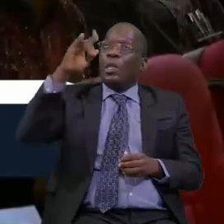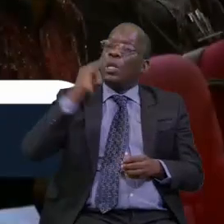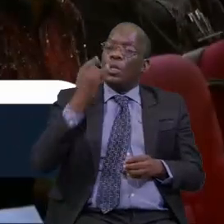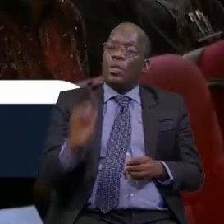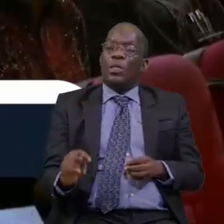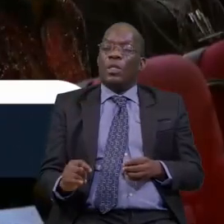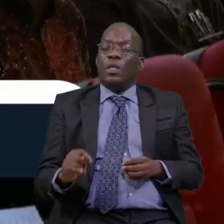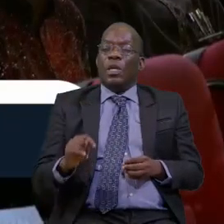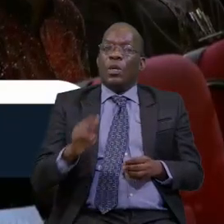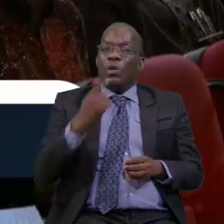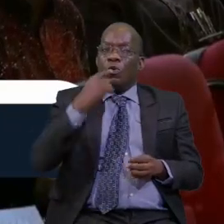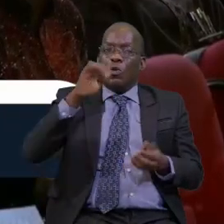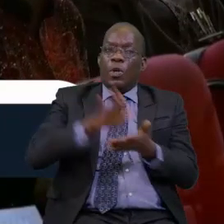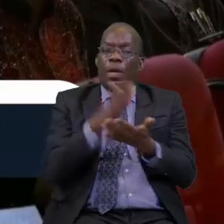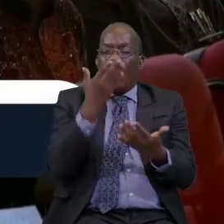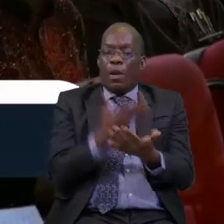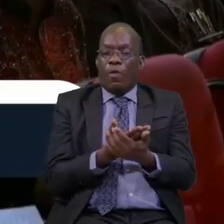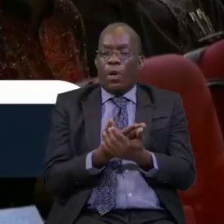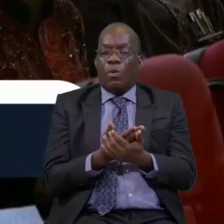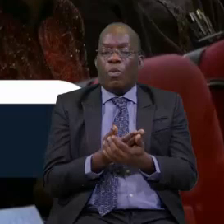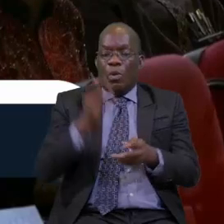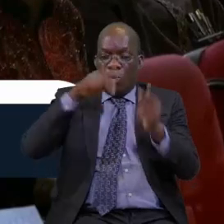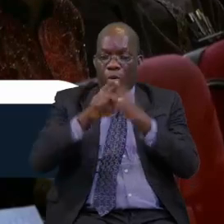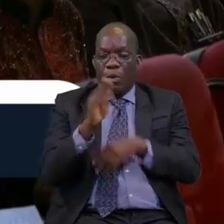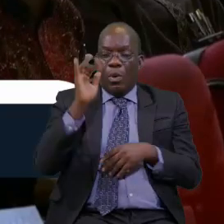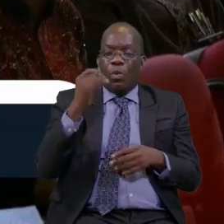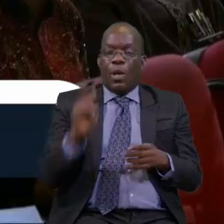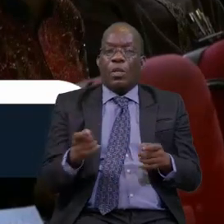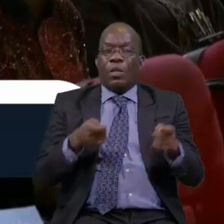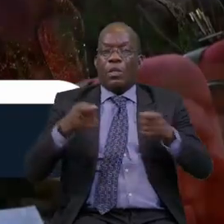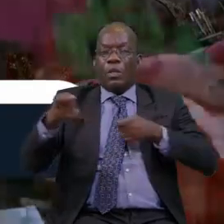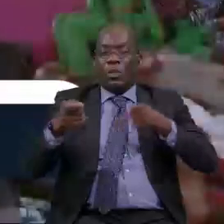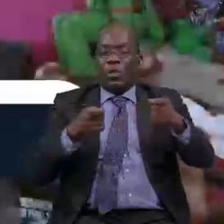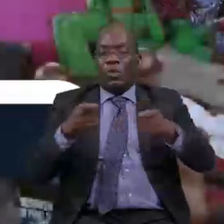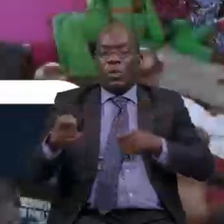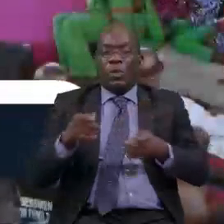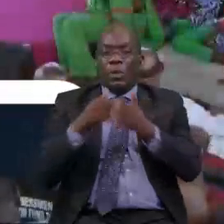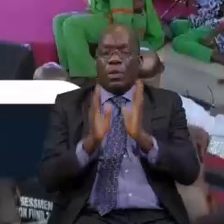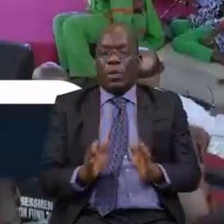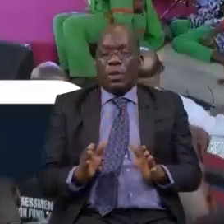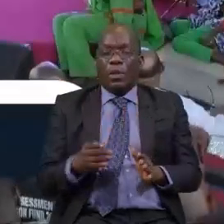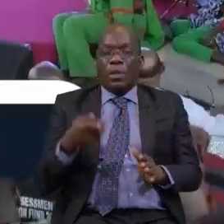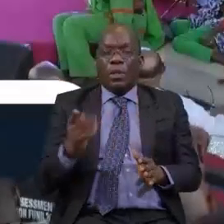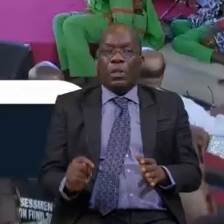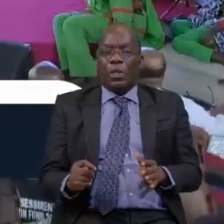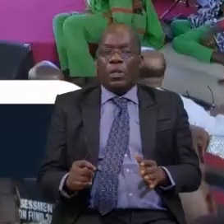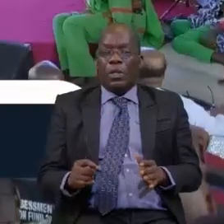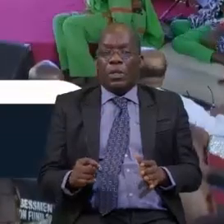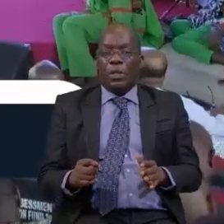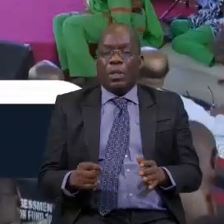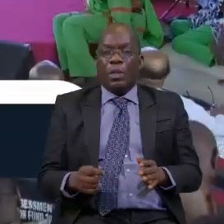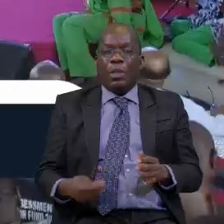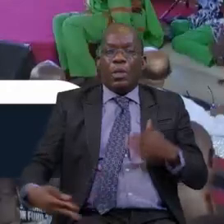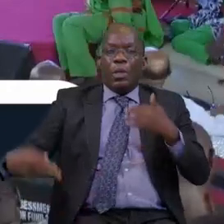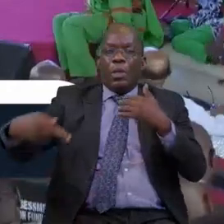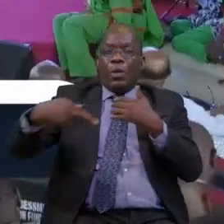reaffirmed prophecy by the sovereign leader. The reaffirmed prophecy.